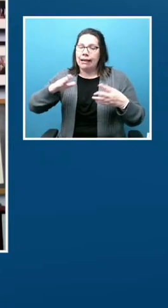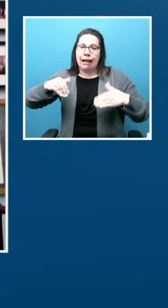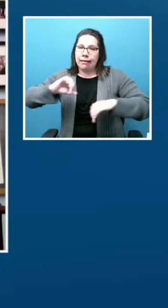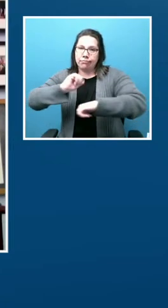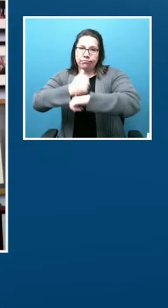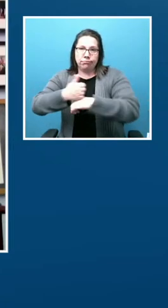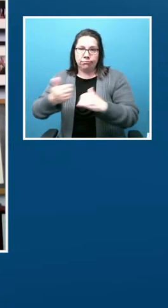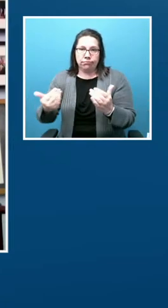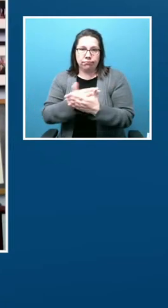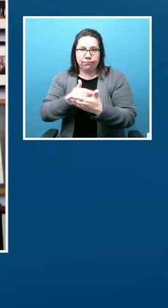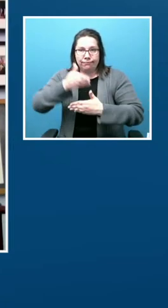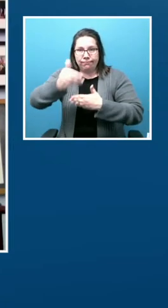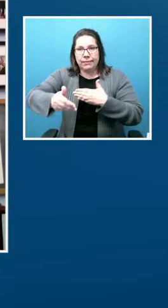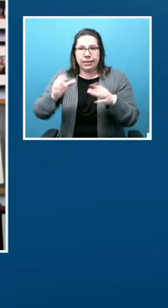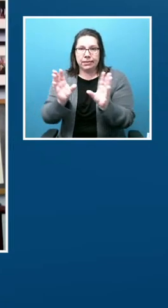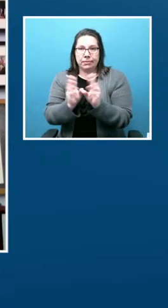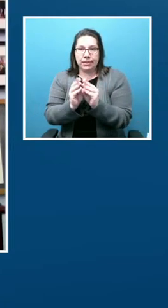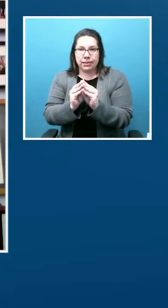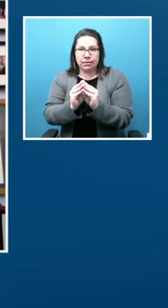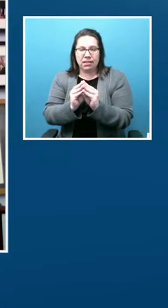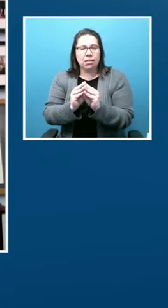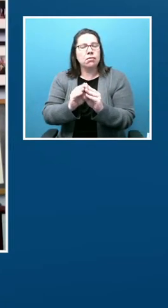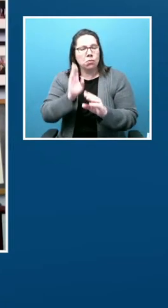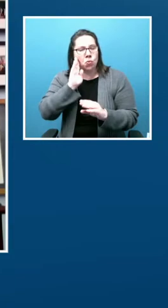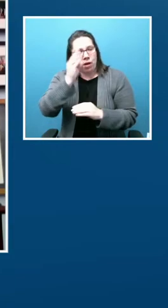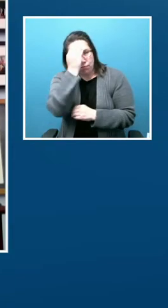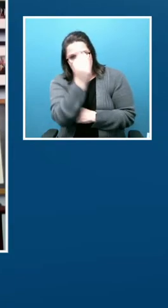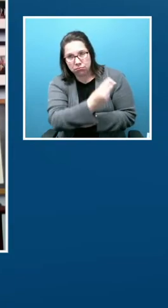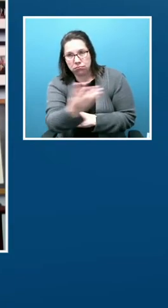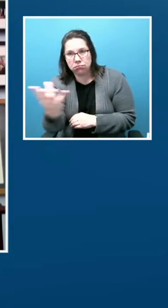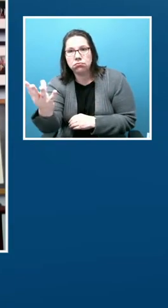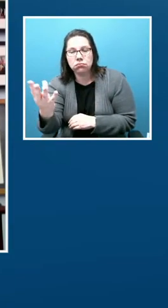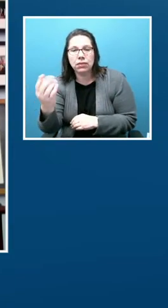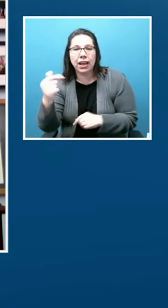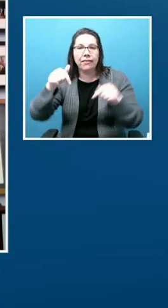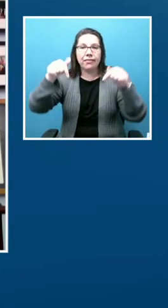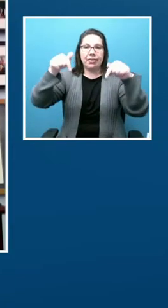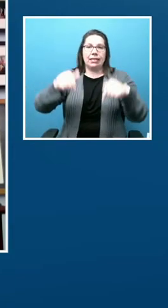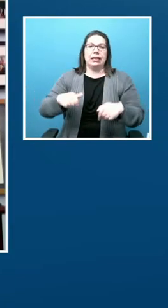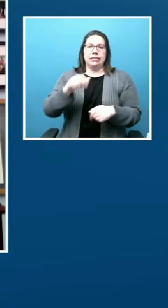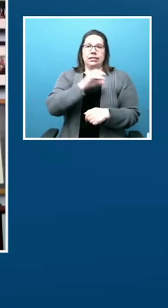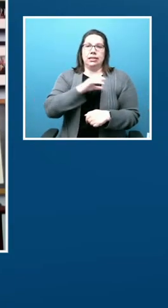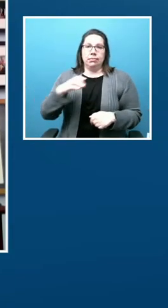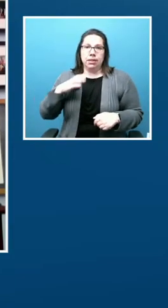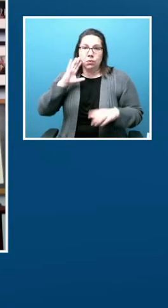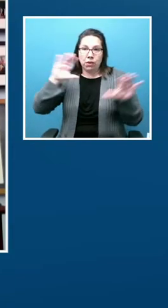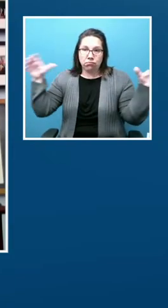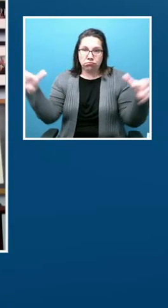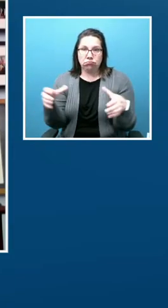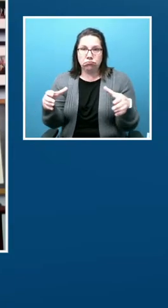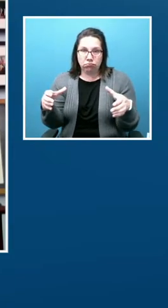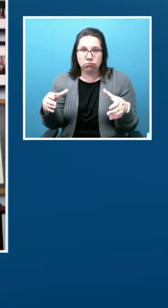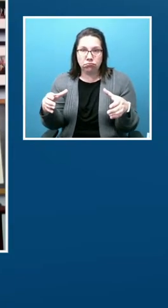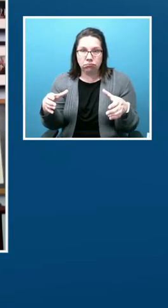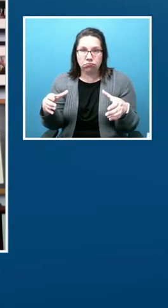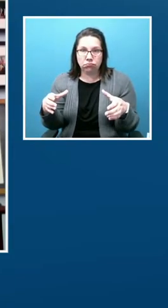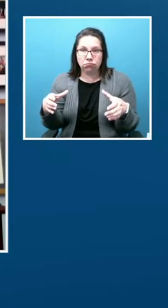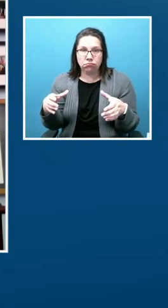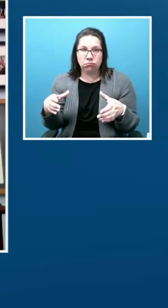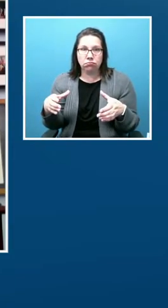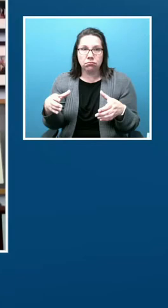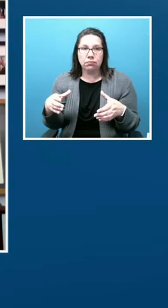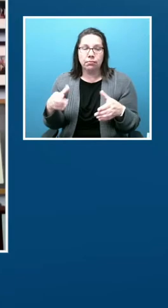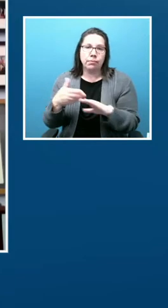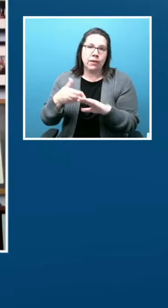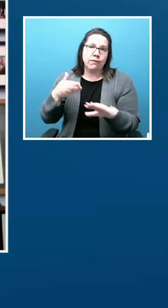scheduled, but we will let you know if this committee will meet or will need to meet